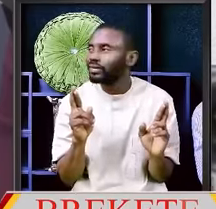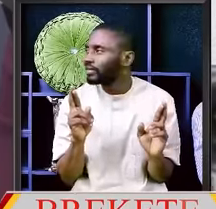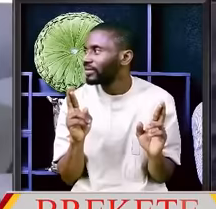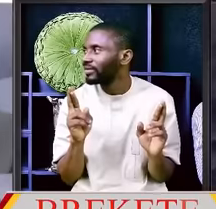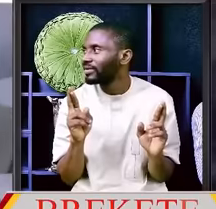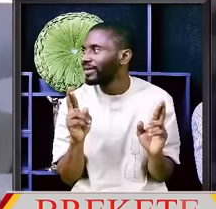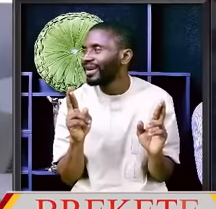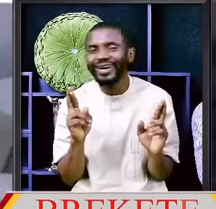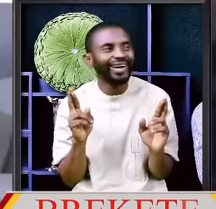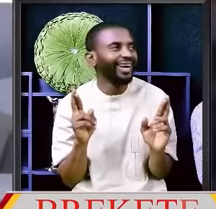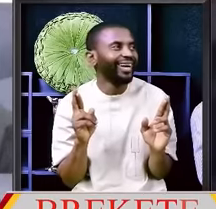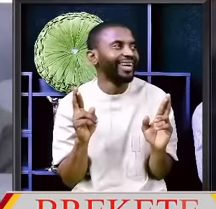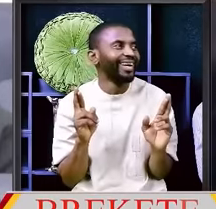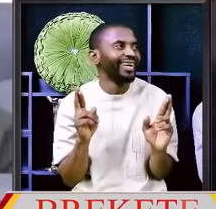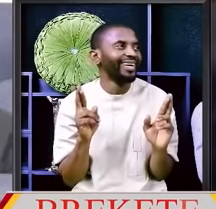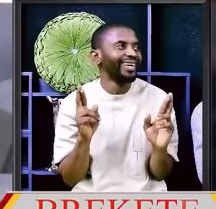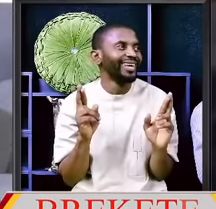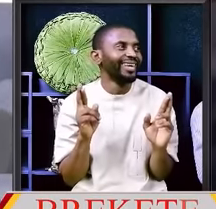sir.